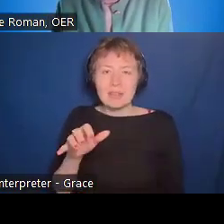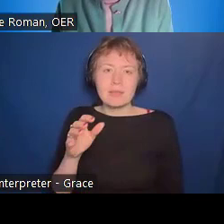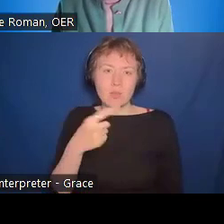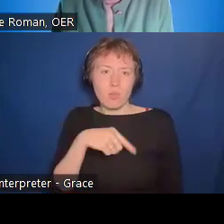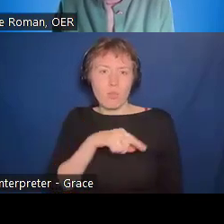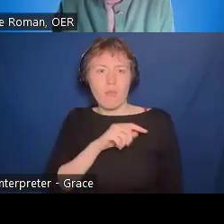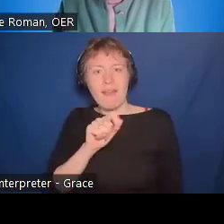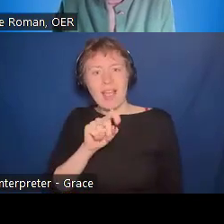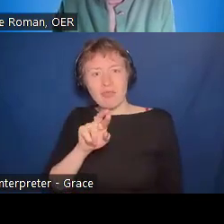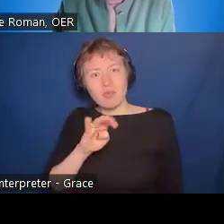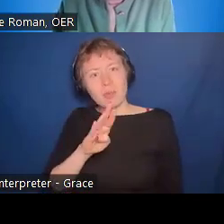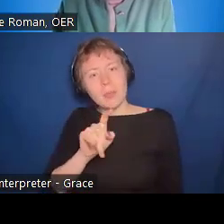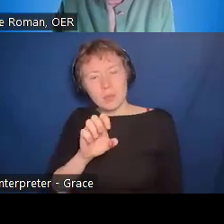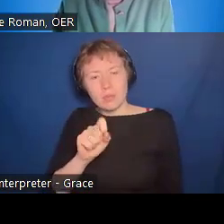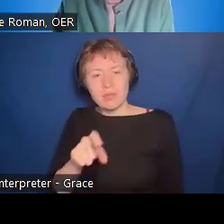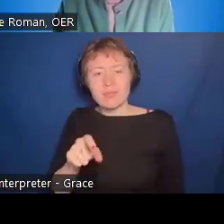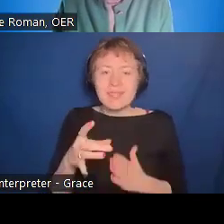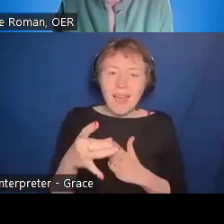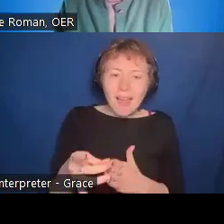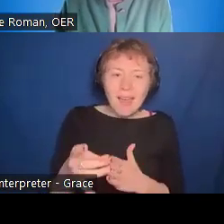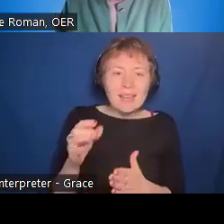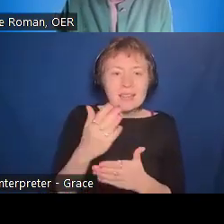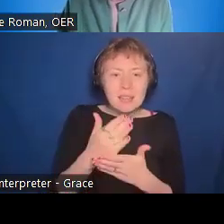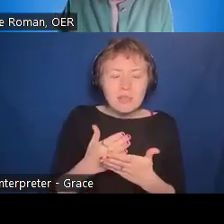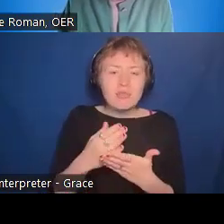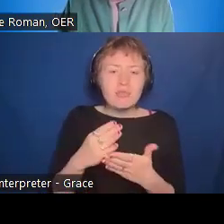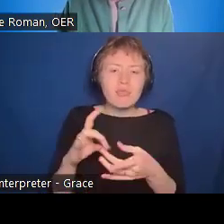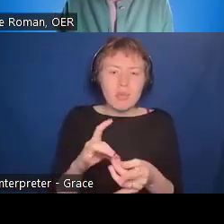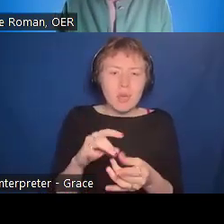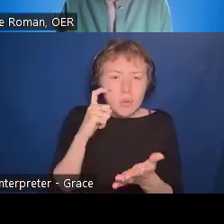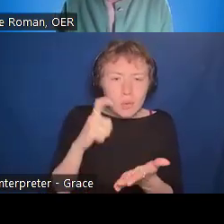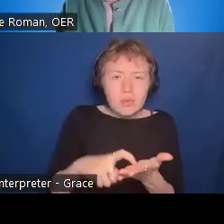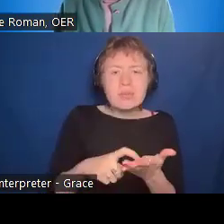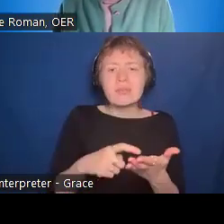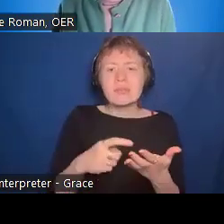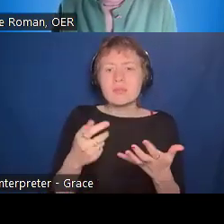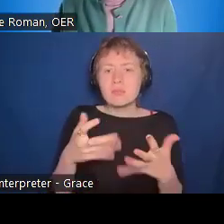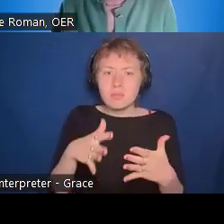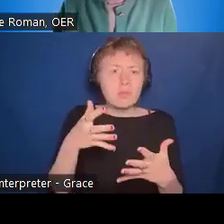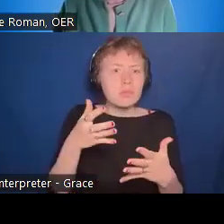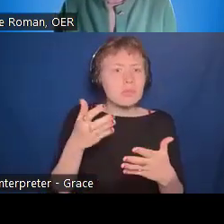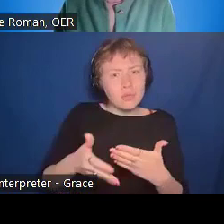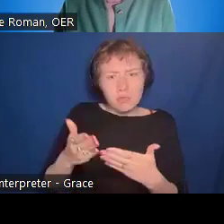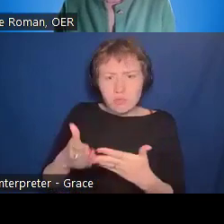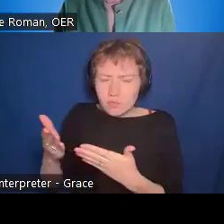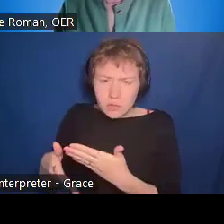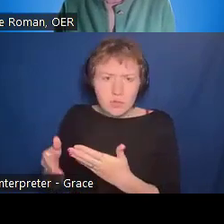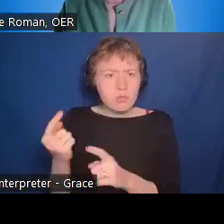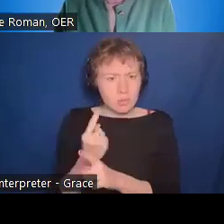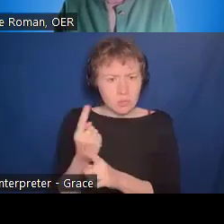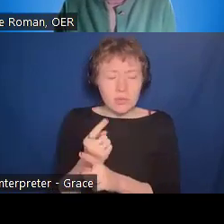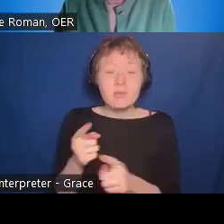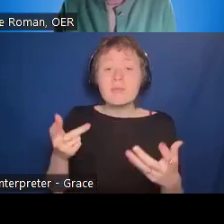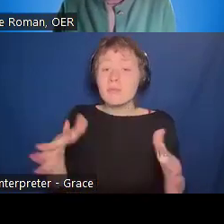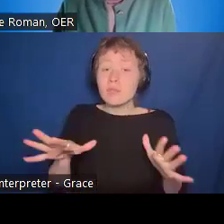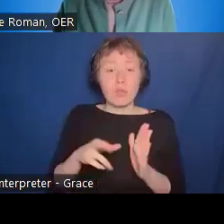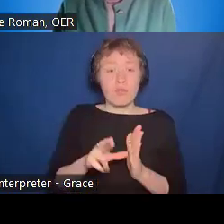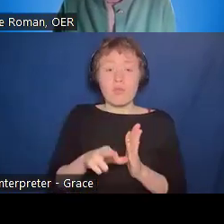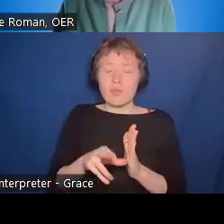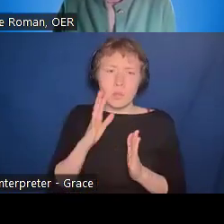guide section, request related notices have been completed properly. You've done the review, so that that's going to be an easy